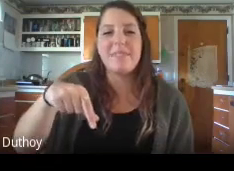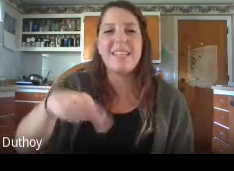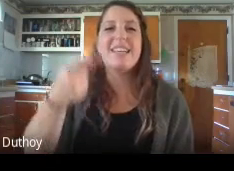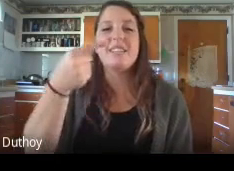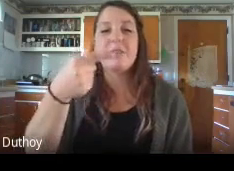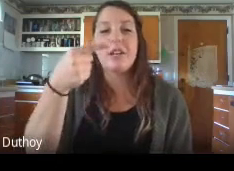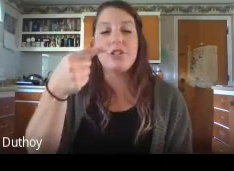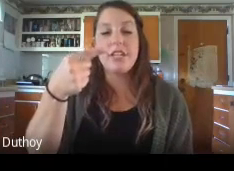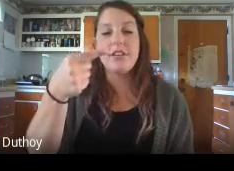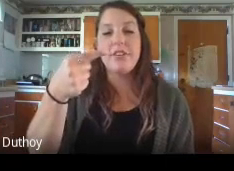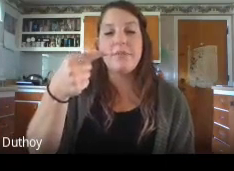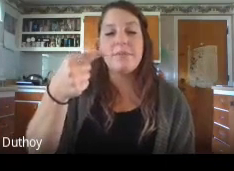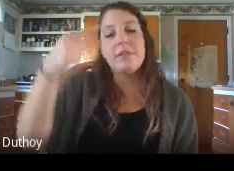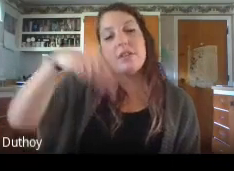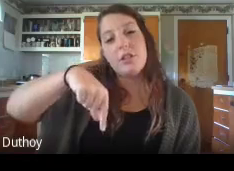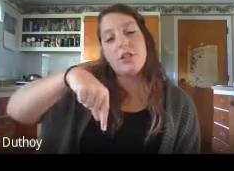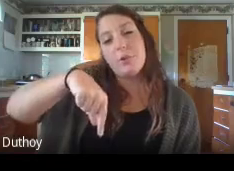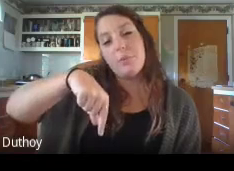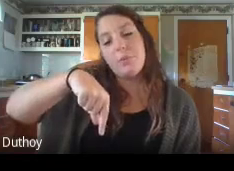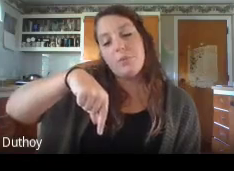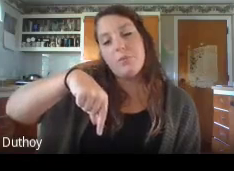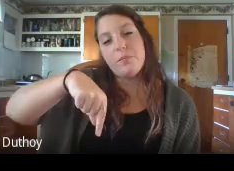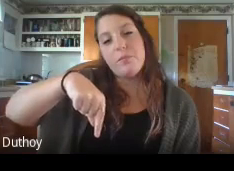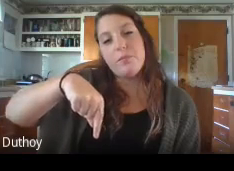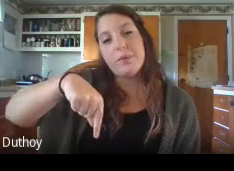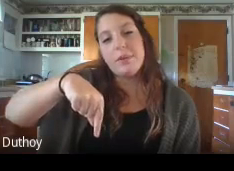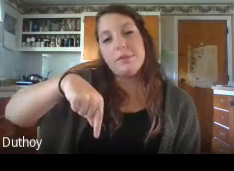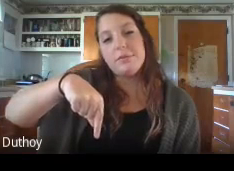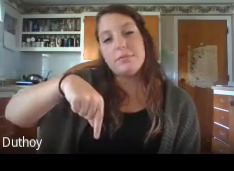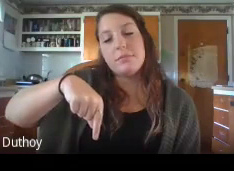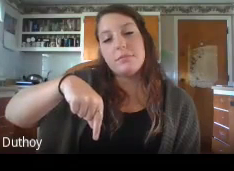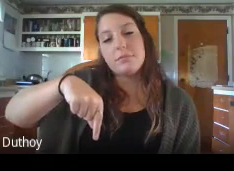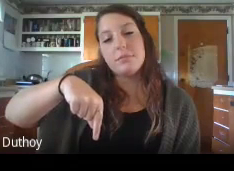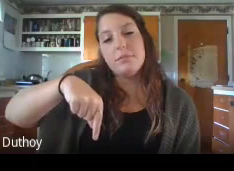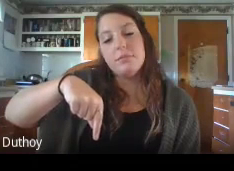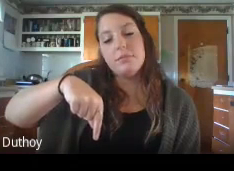thing. So you got a G, Q.